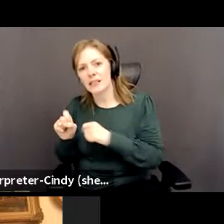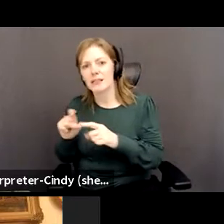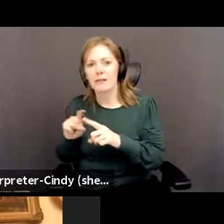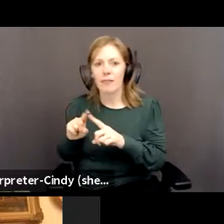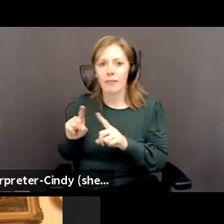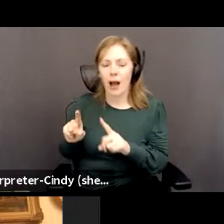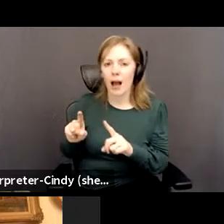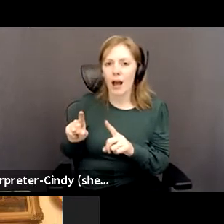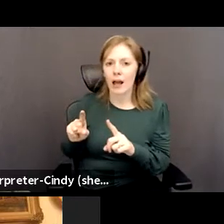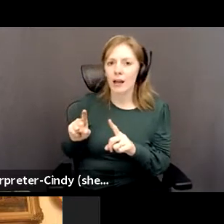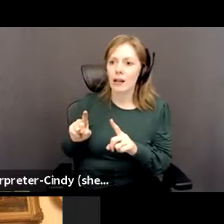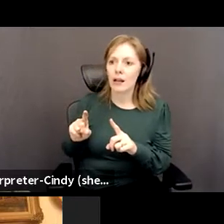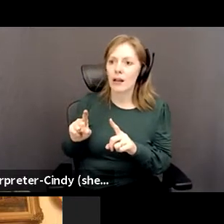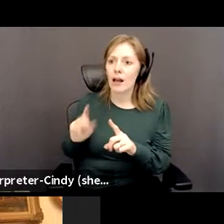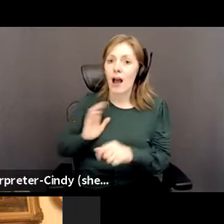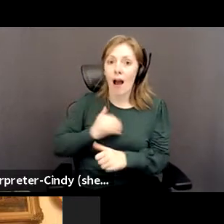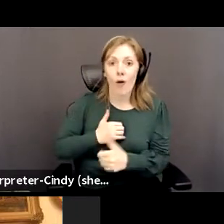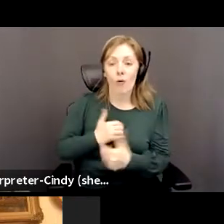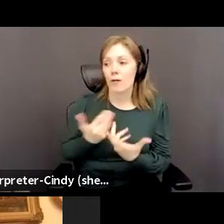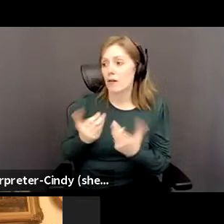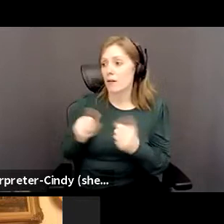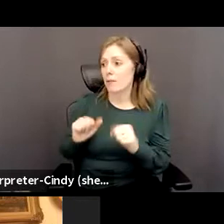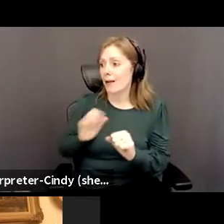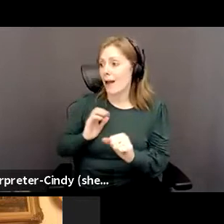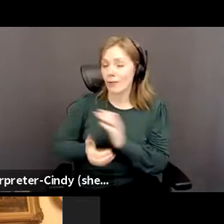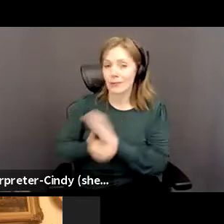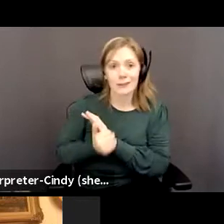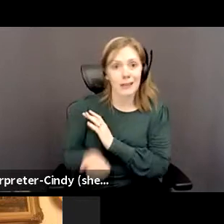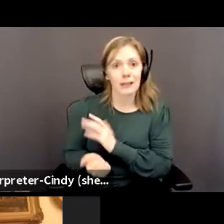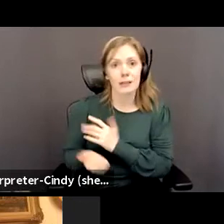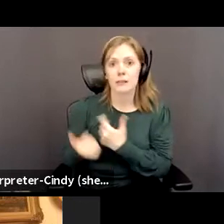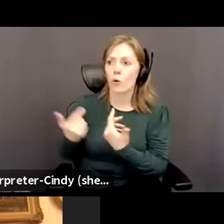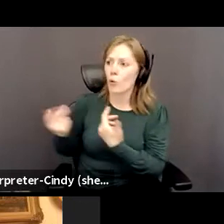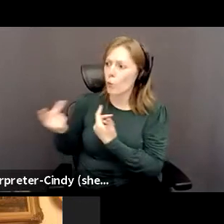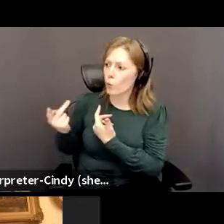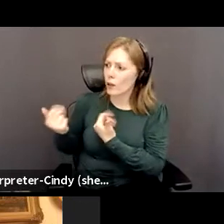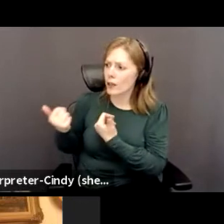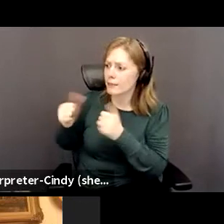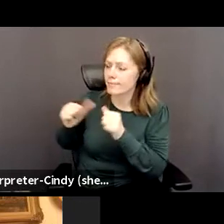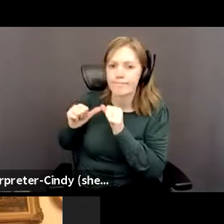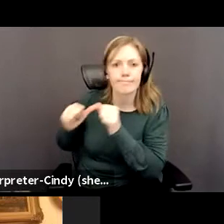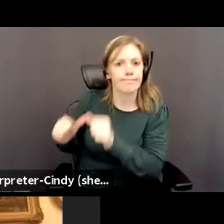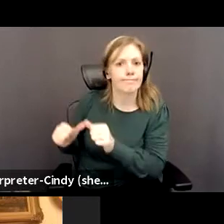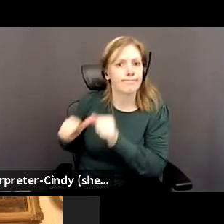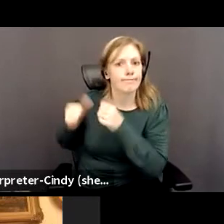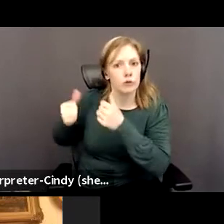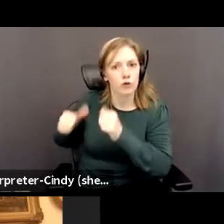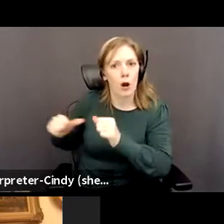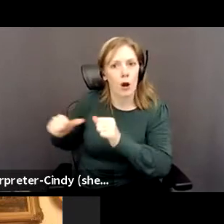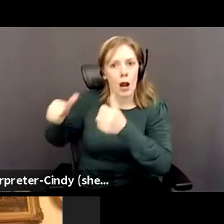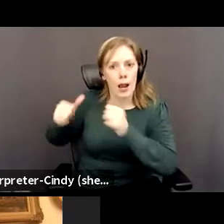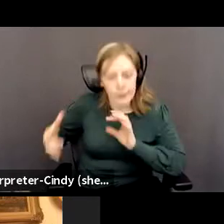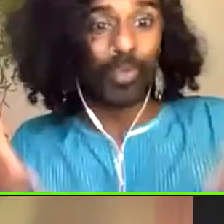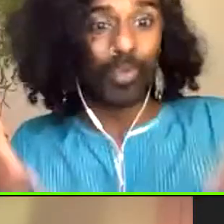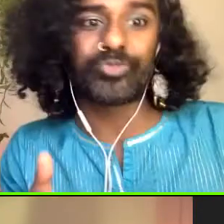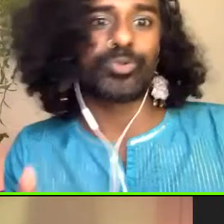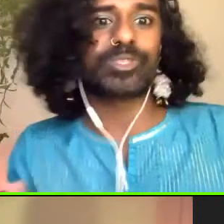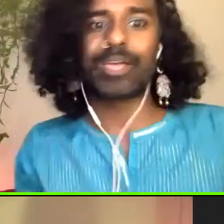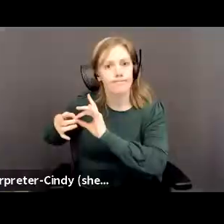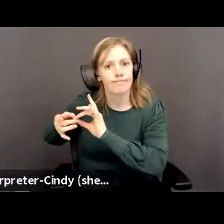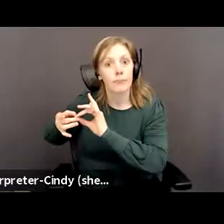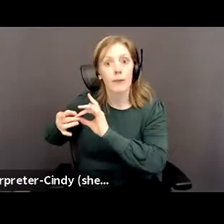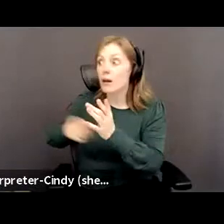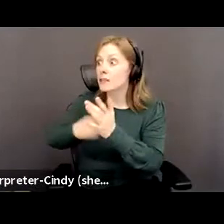we had, we kept trying. My relationship is still complex with my family, but we keep trying. Like, there's a way, and sometimes there are